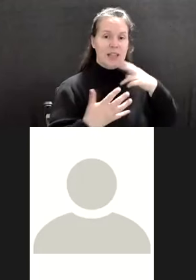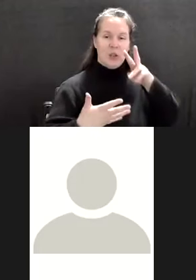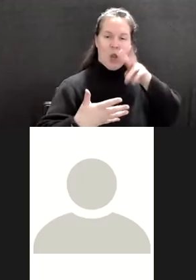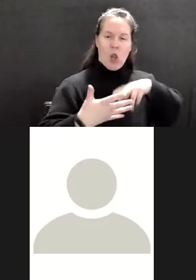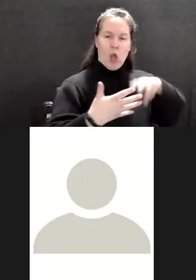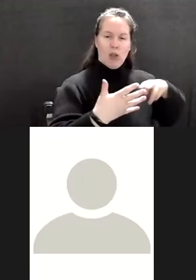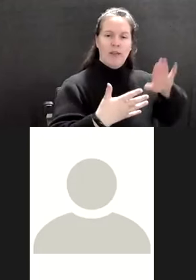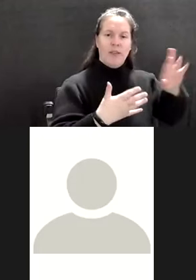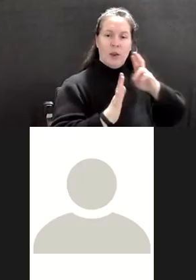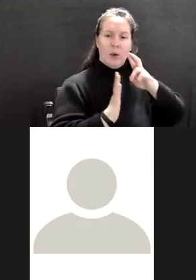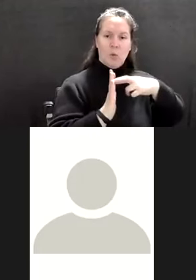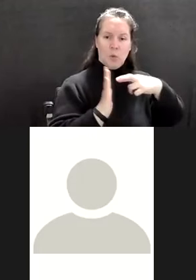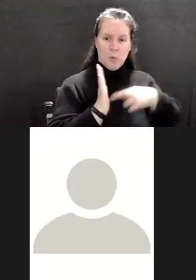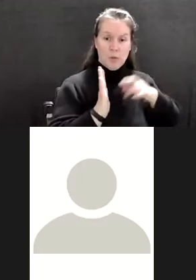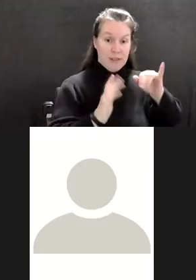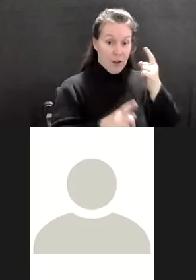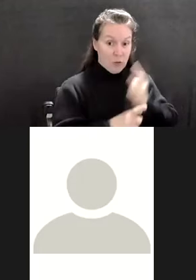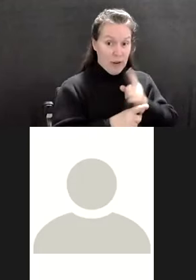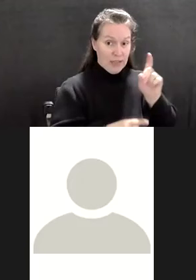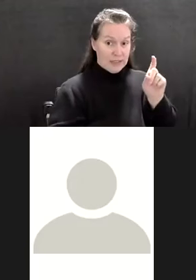rules. Is that correct?